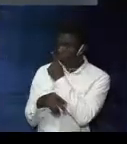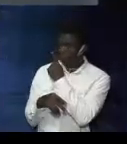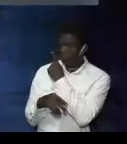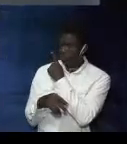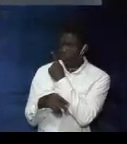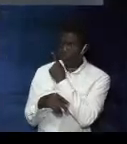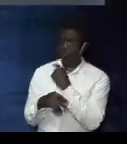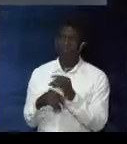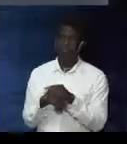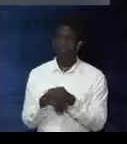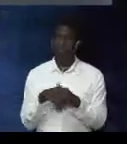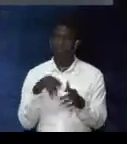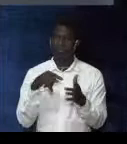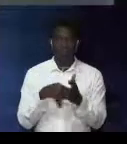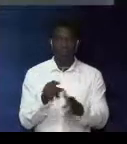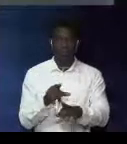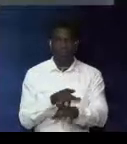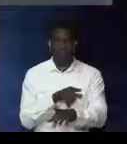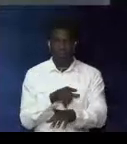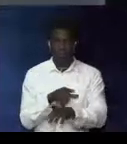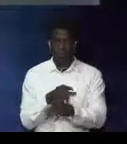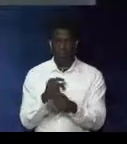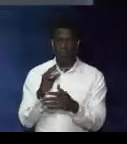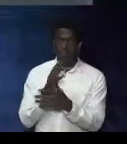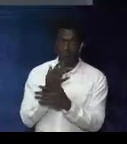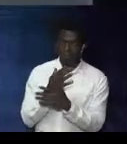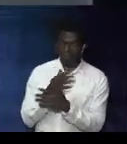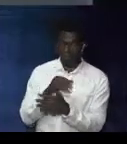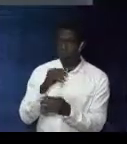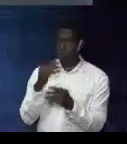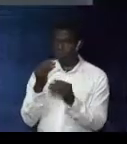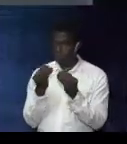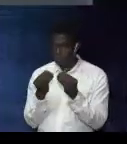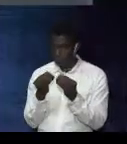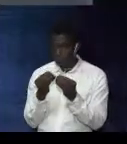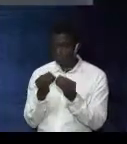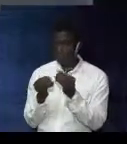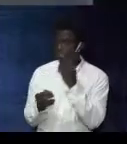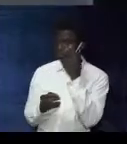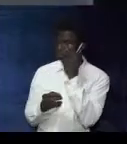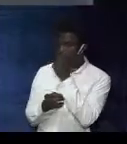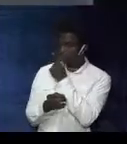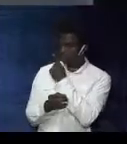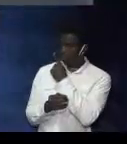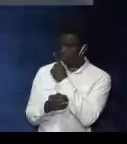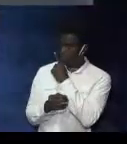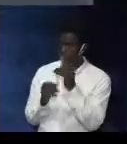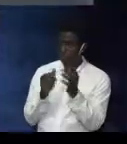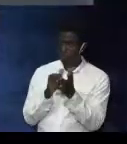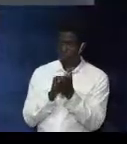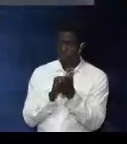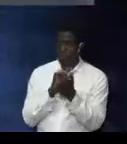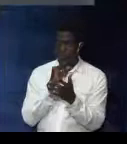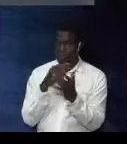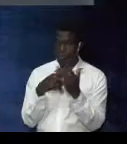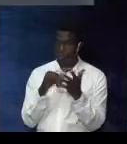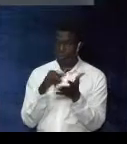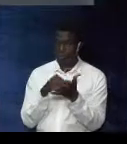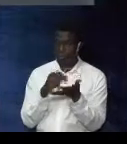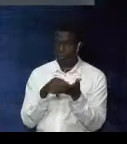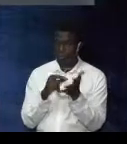This long diagonal also divides this small diagonal into two equal parts. This part is equal to this part. That's what it